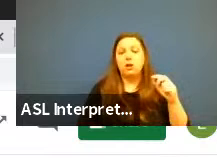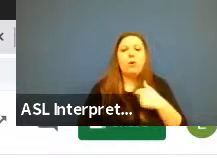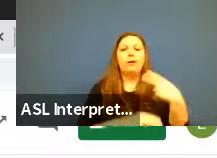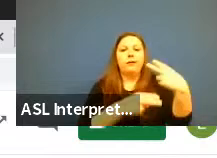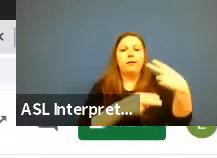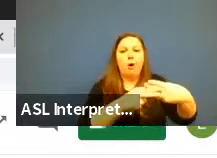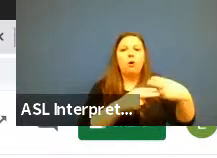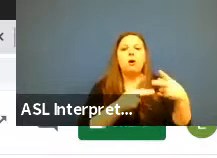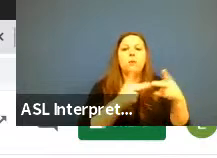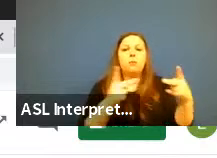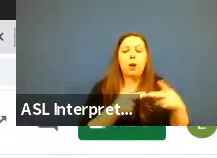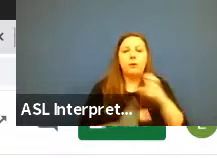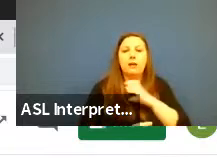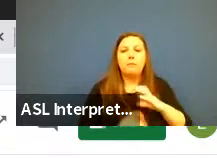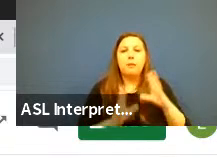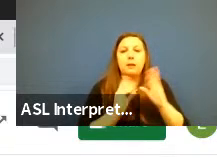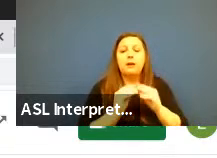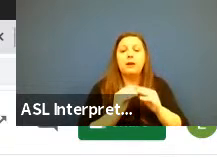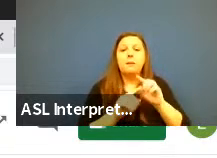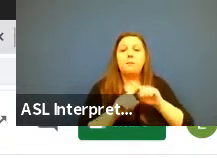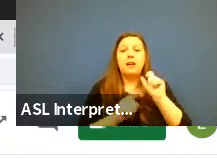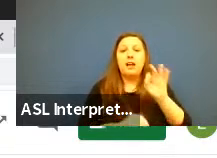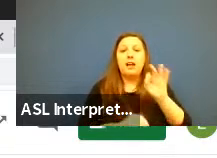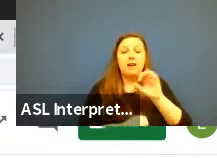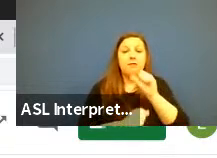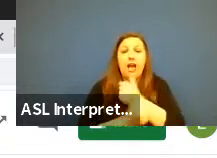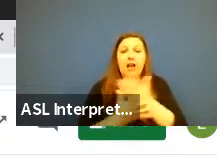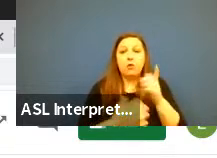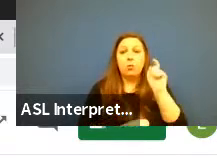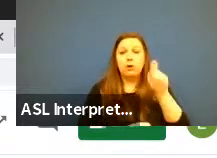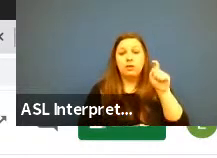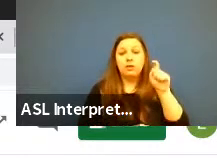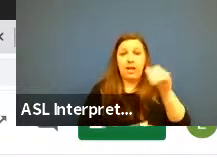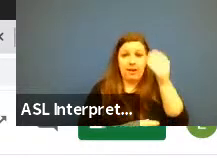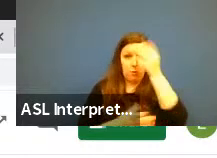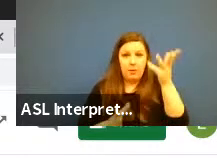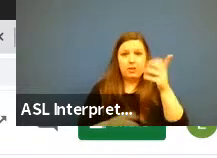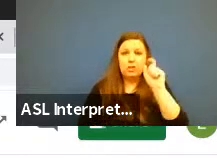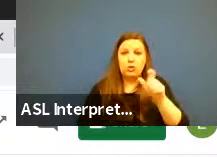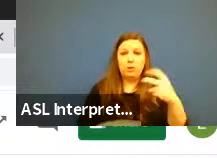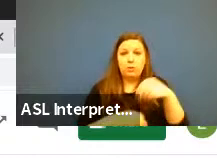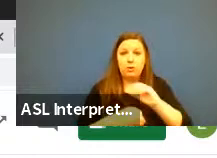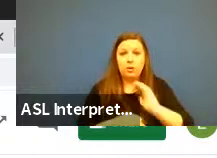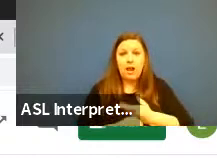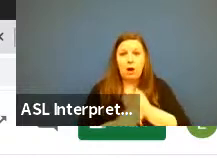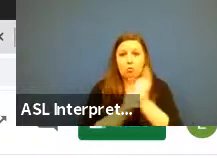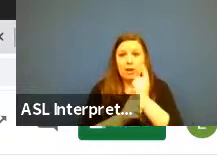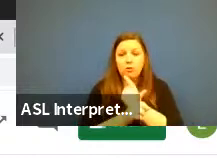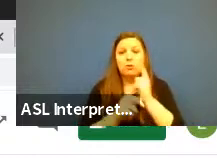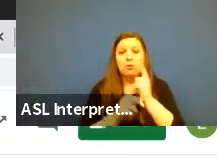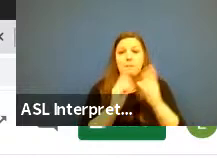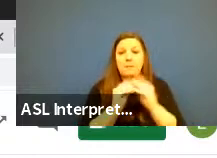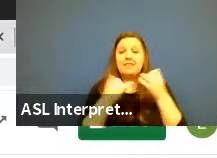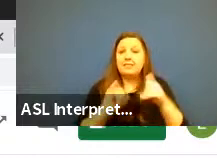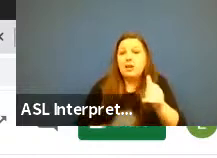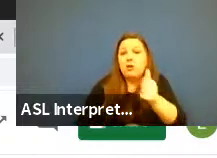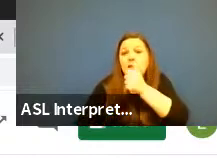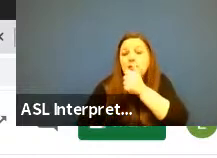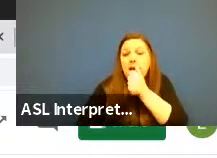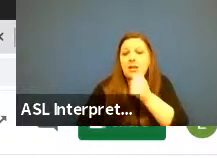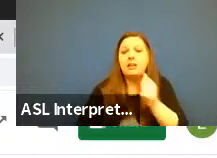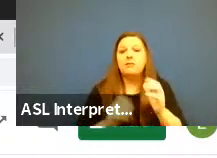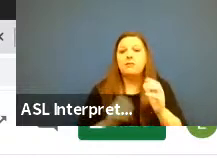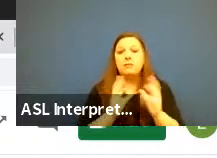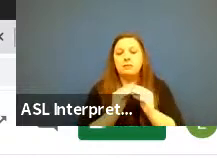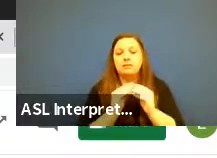if everybody needs to get that information, it really should just be part of a regular meeting and still in executive session, but right. It shouldn't really be